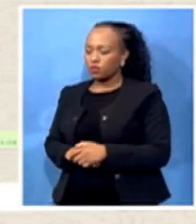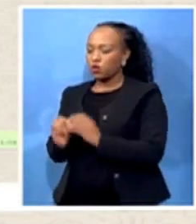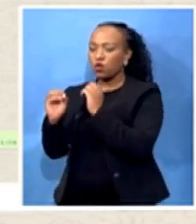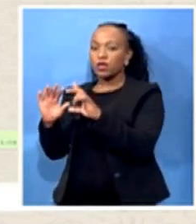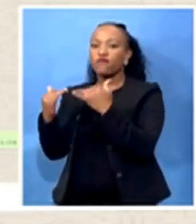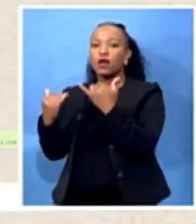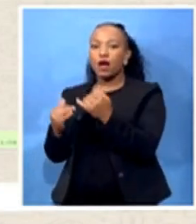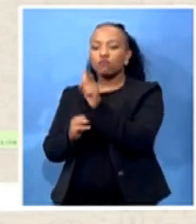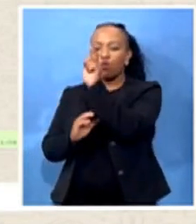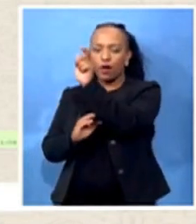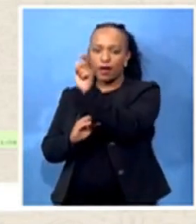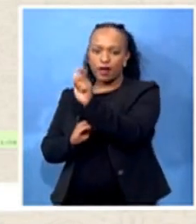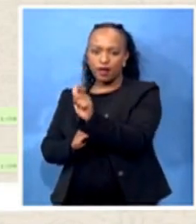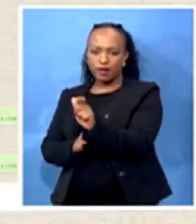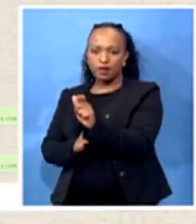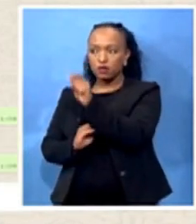like limited words?